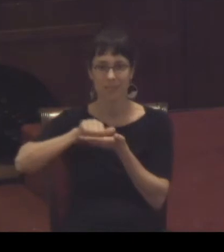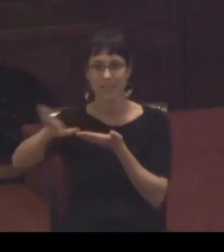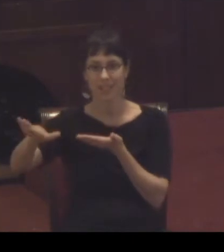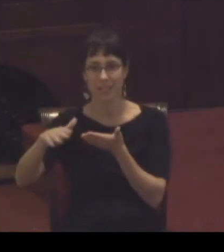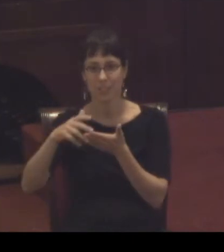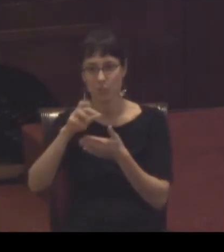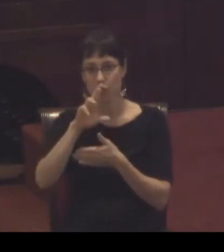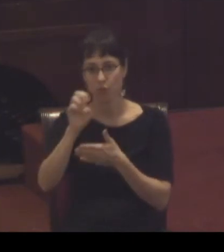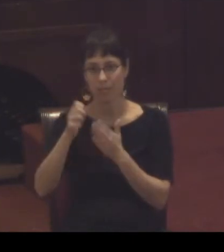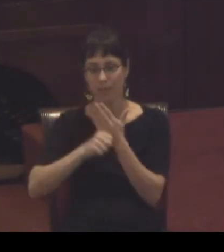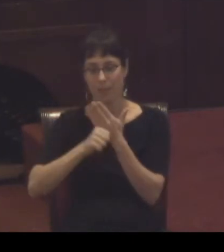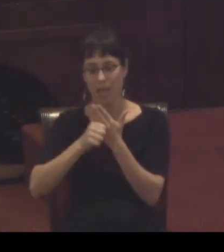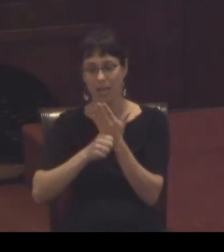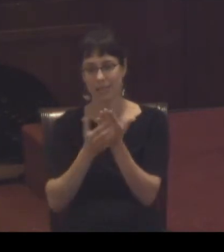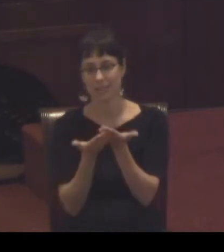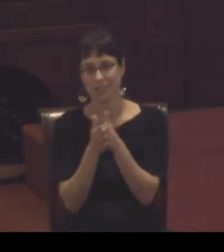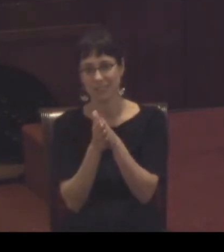it